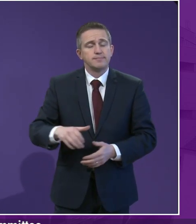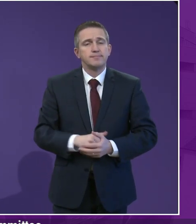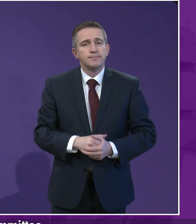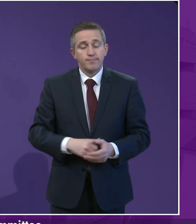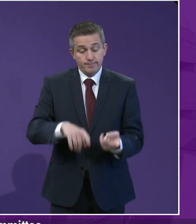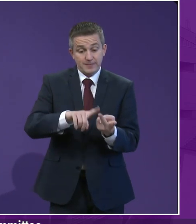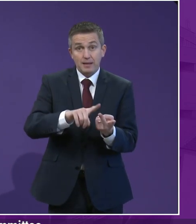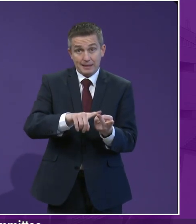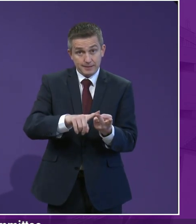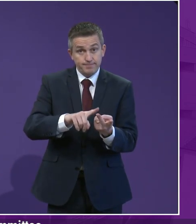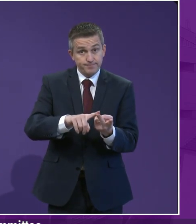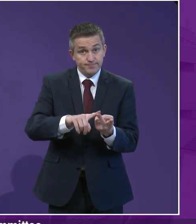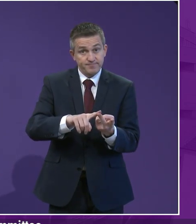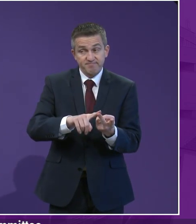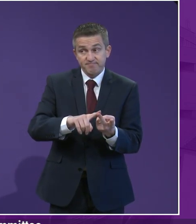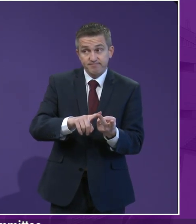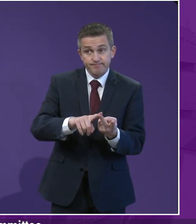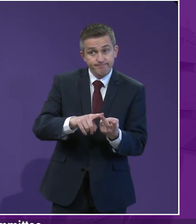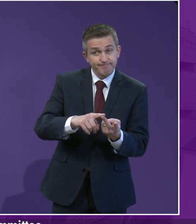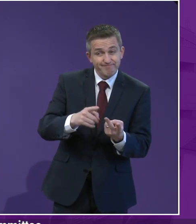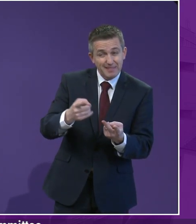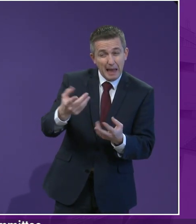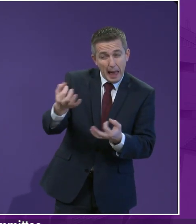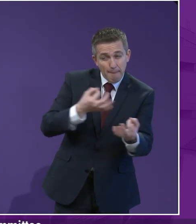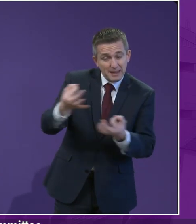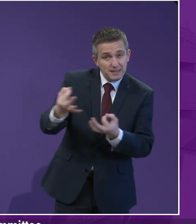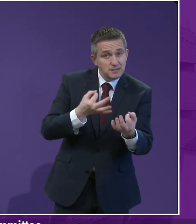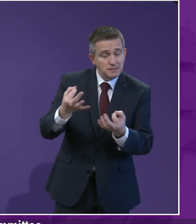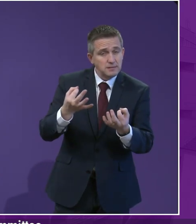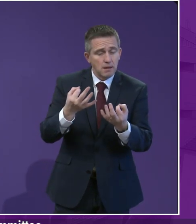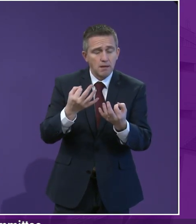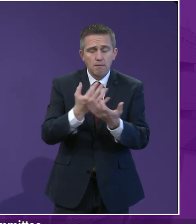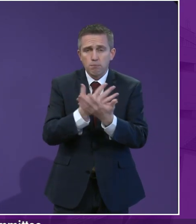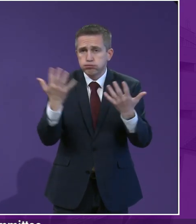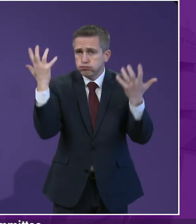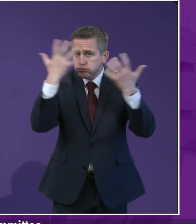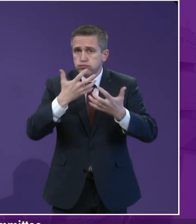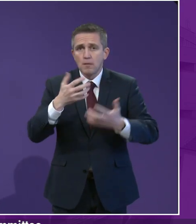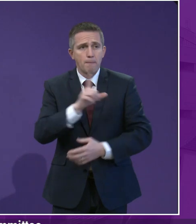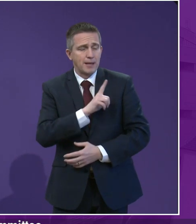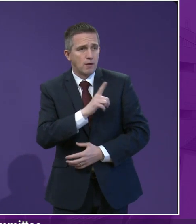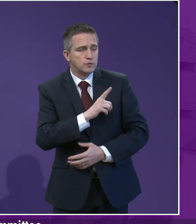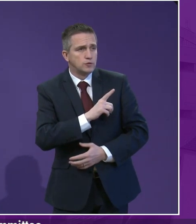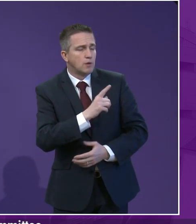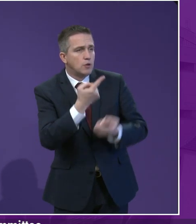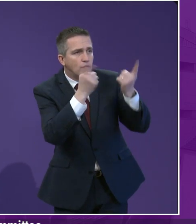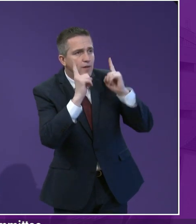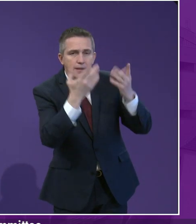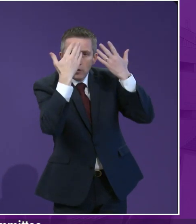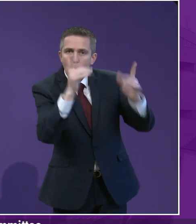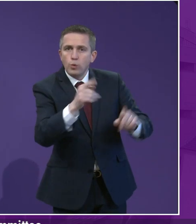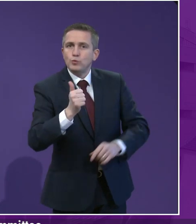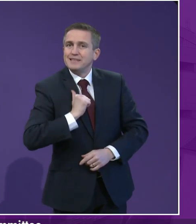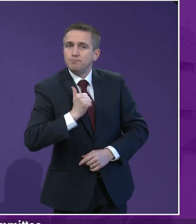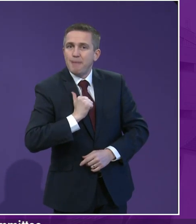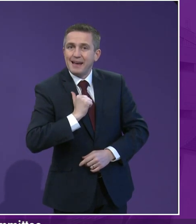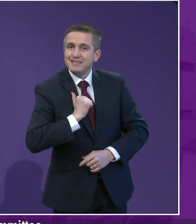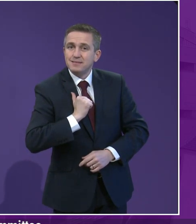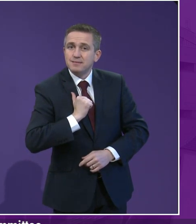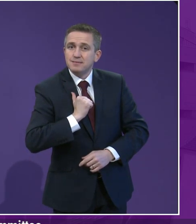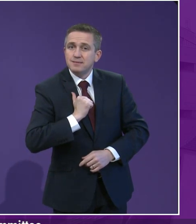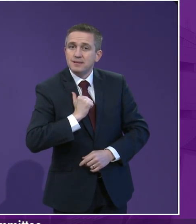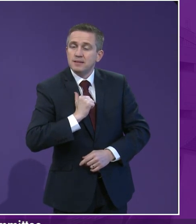doesn't leave a lot of space for the other things that you need to cram into that very, very small statement. So I think there needs to be a space for more